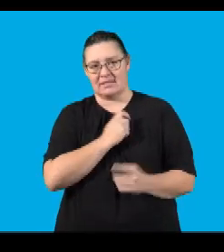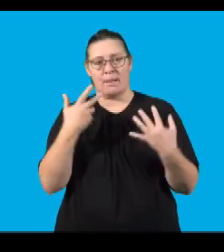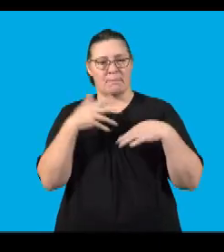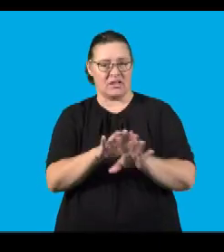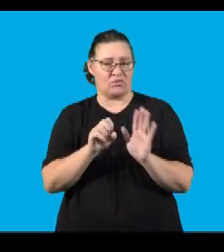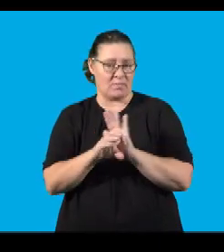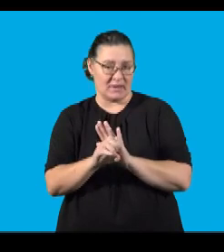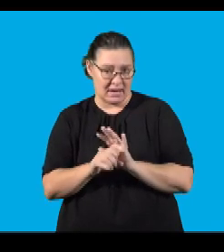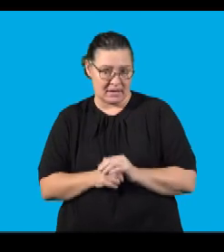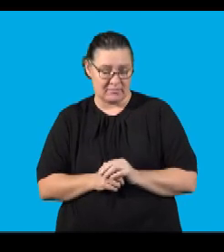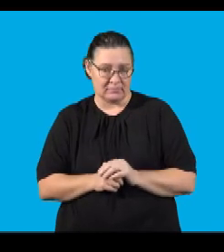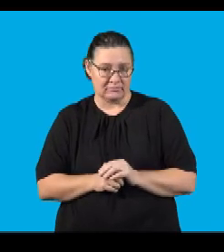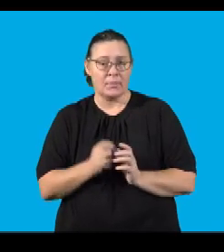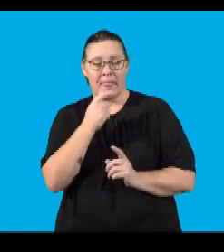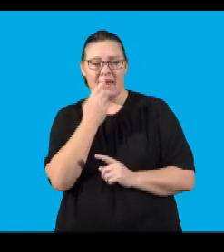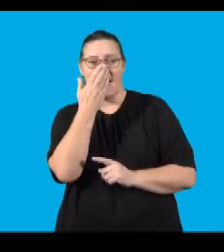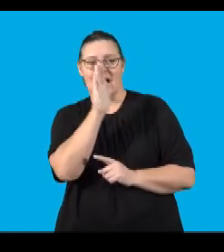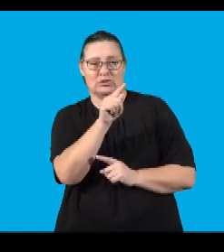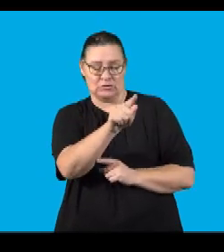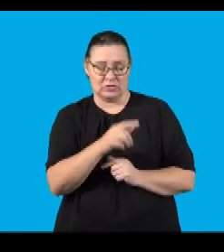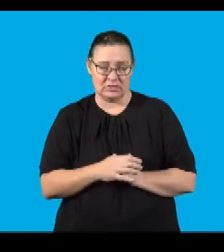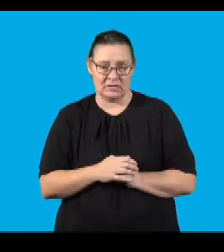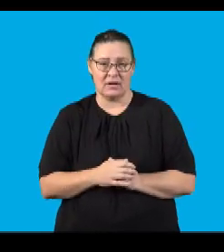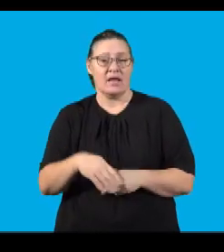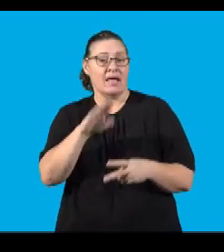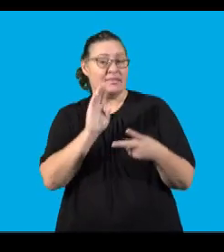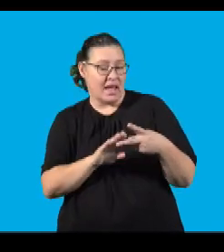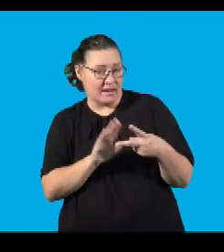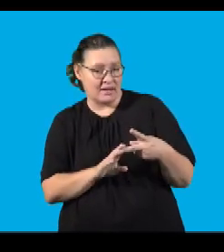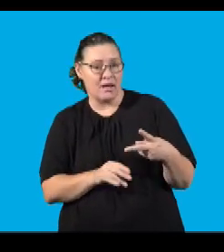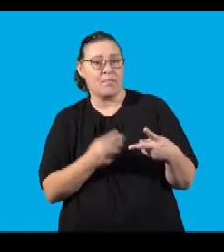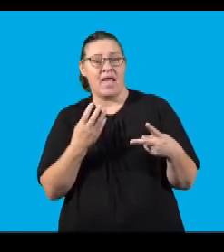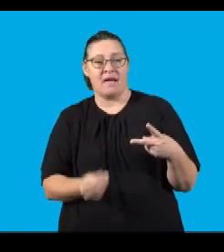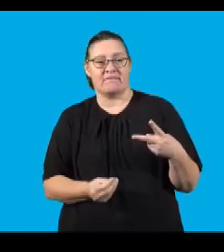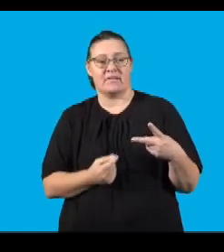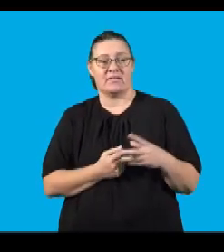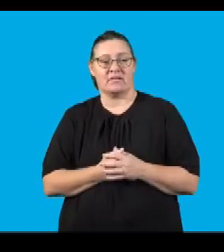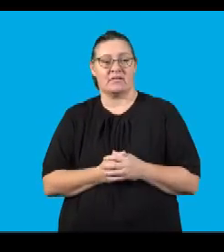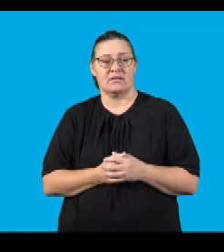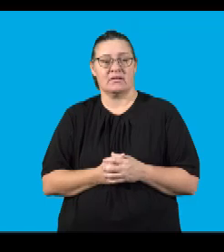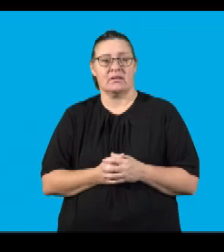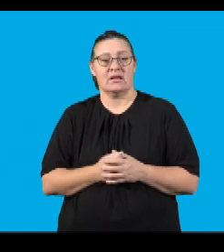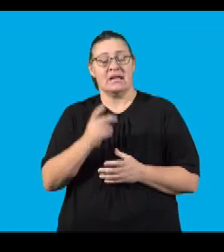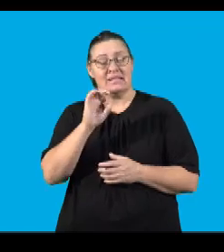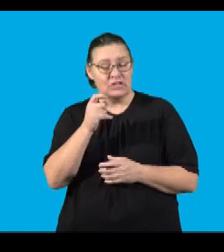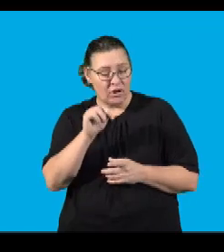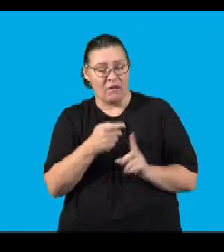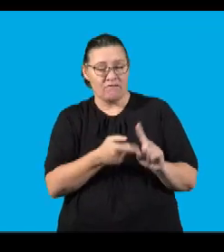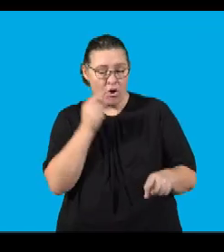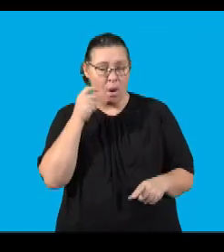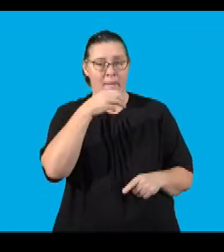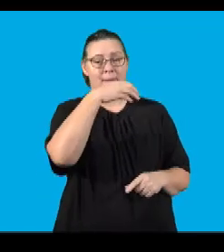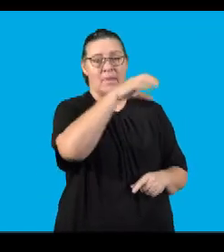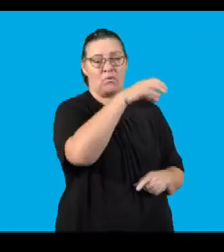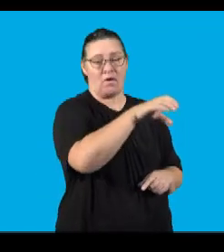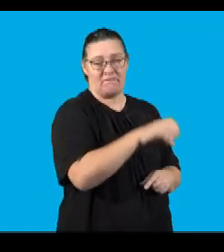distrust. So there is the attitude mark. Then you can see I have here diction from the